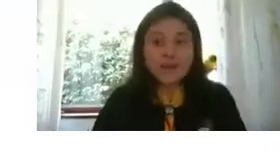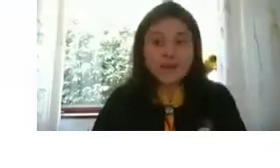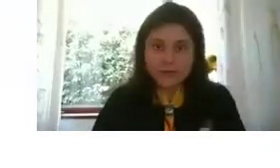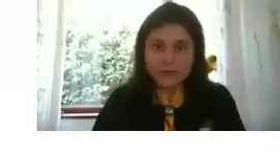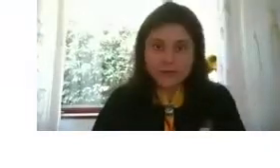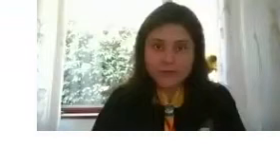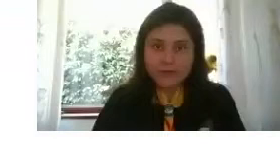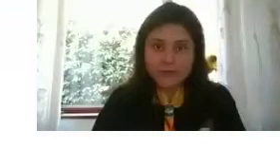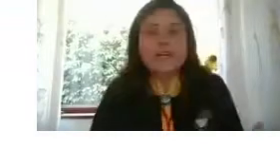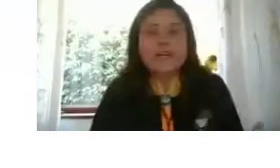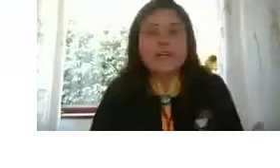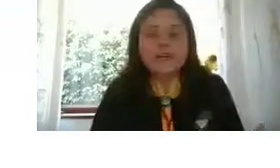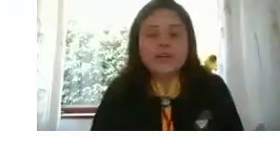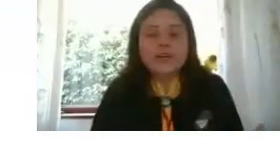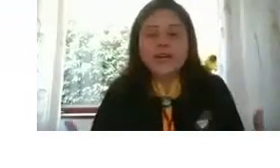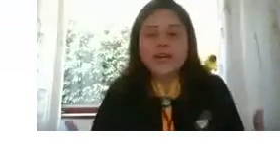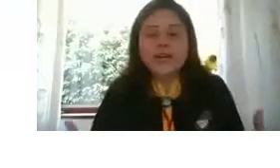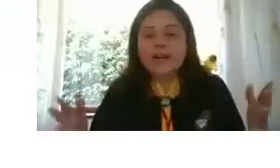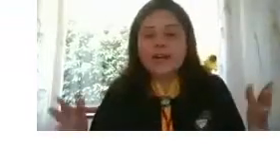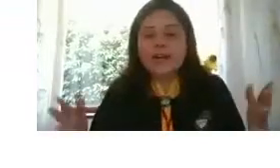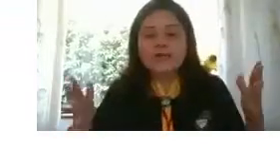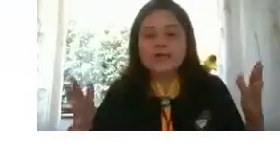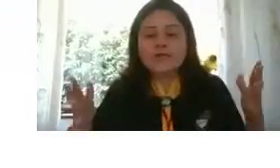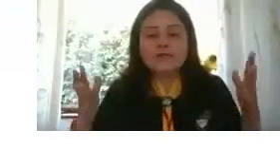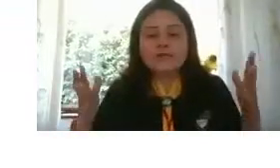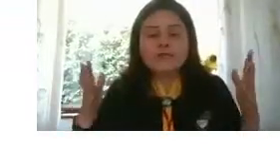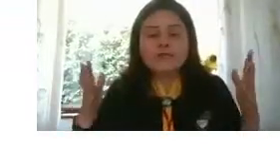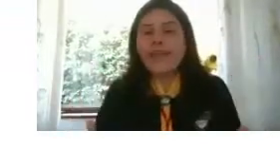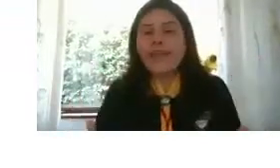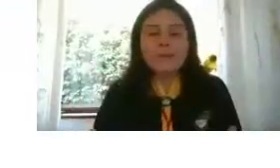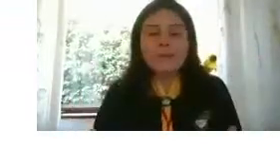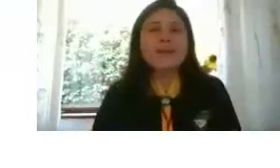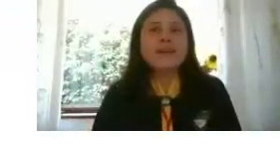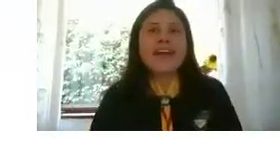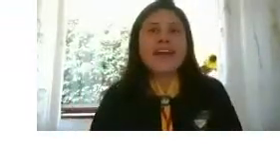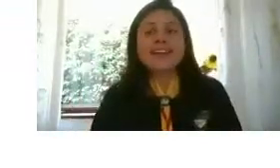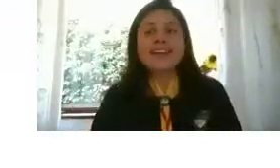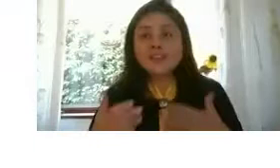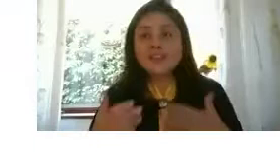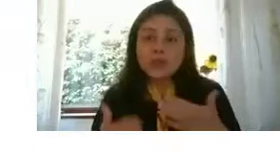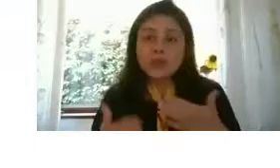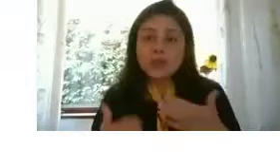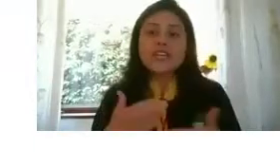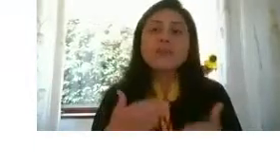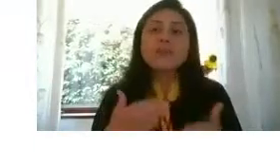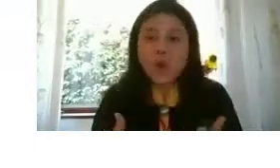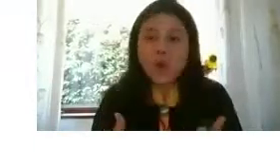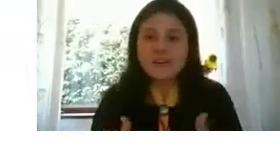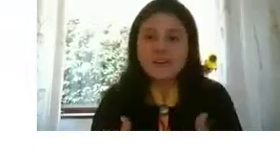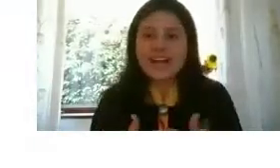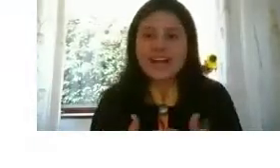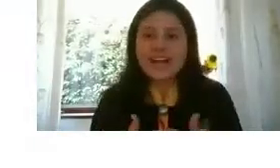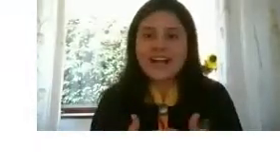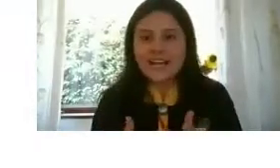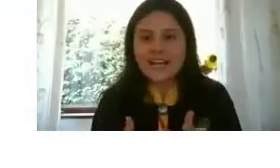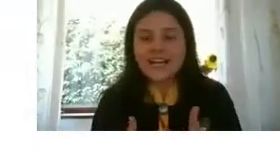he was very vibrant person, very happy. And he taught me even more how